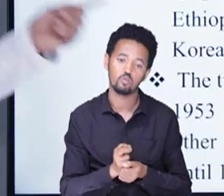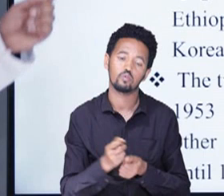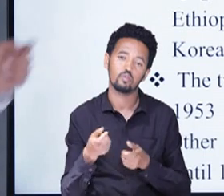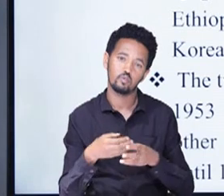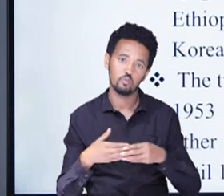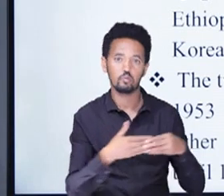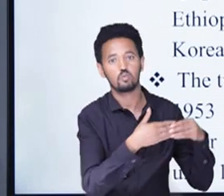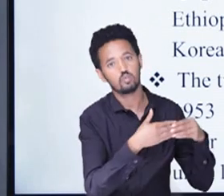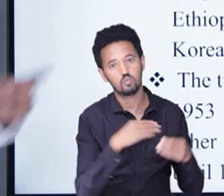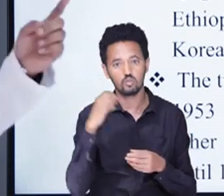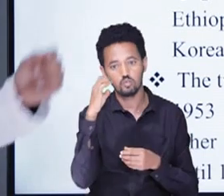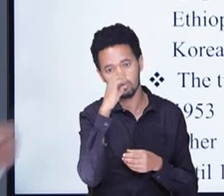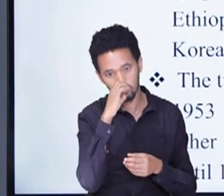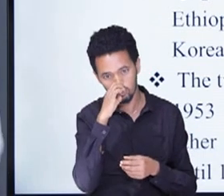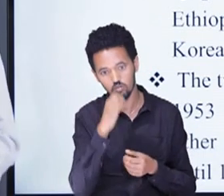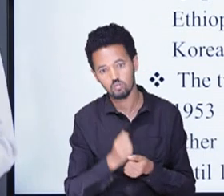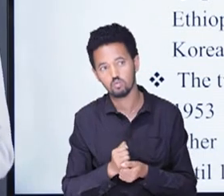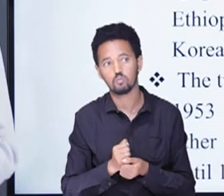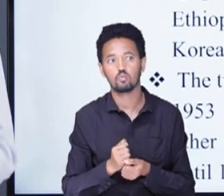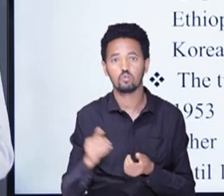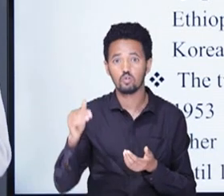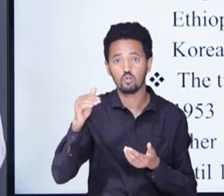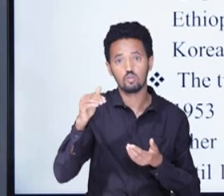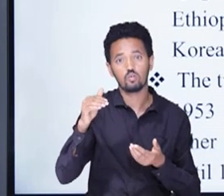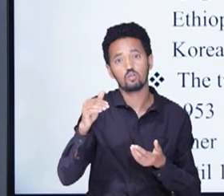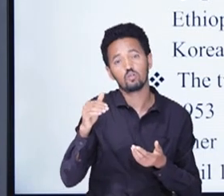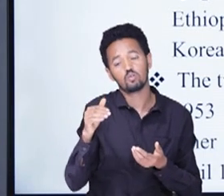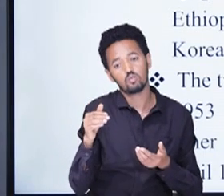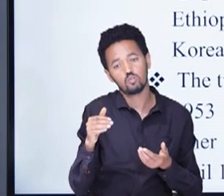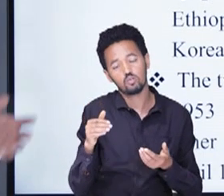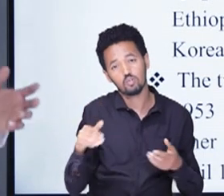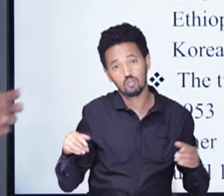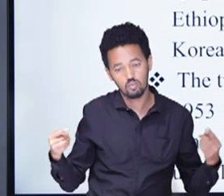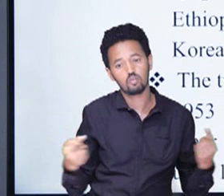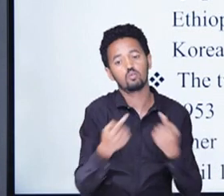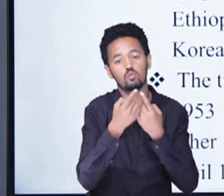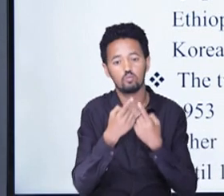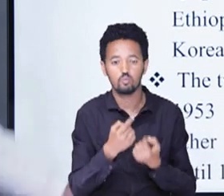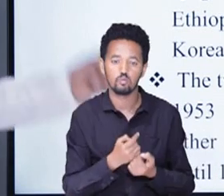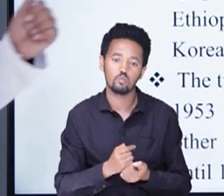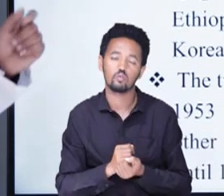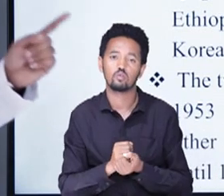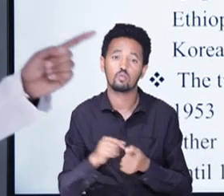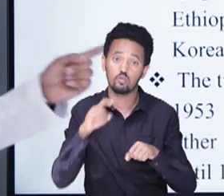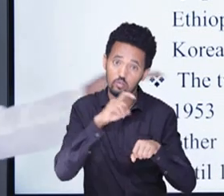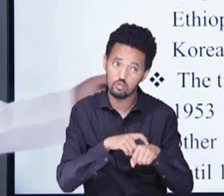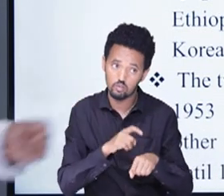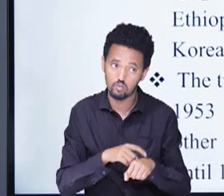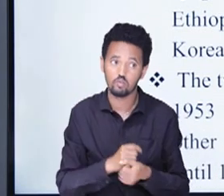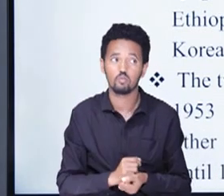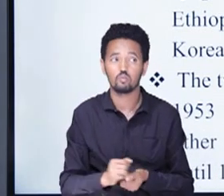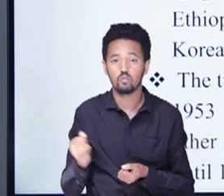commemorate Ethiopian battalion that fought on Korea and returned 22 May 1952. The